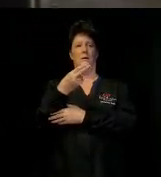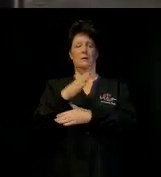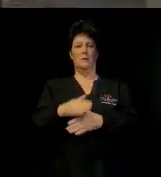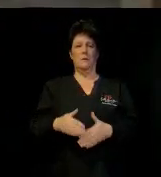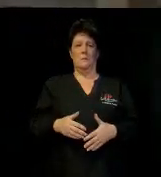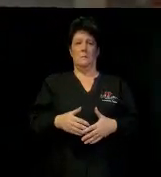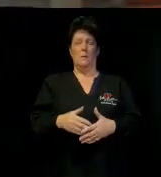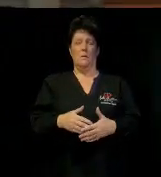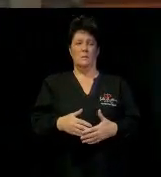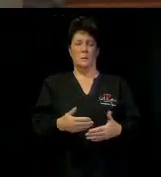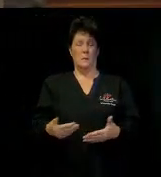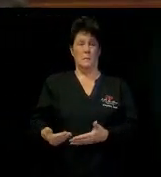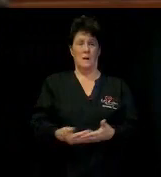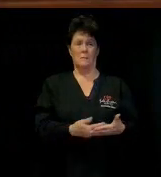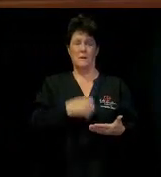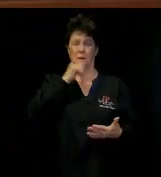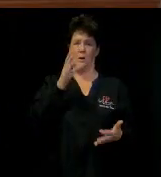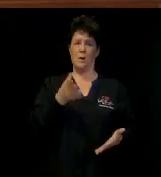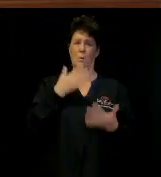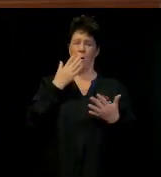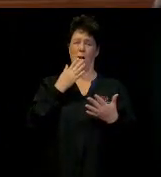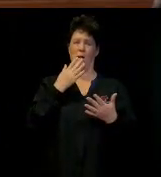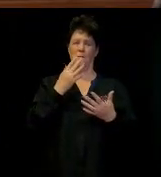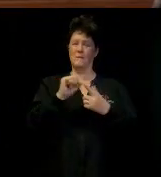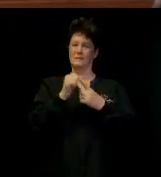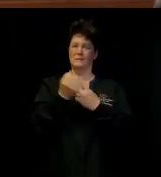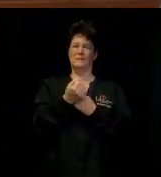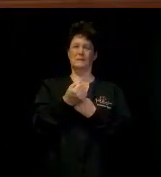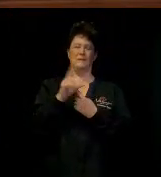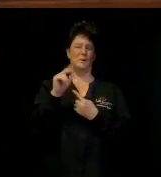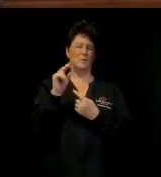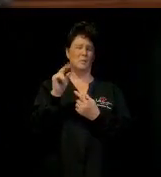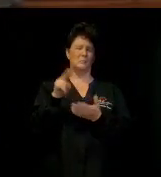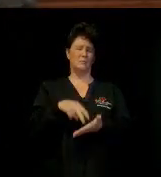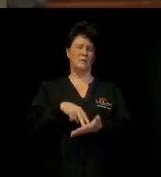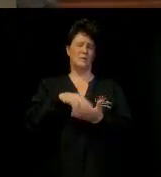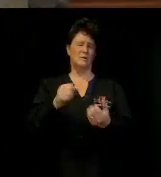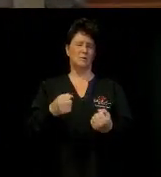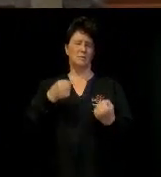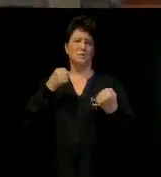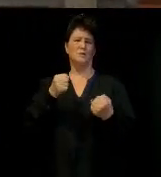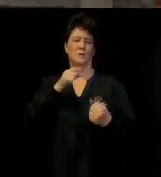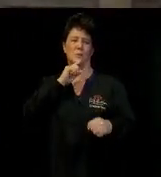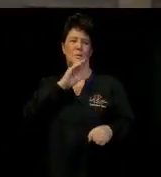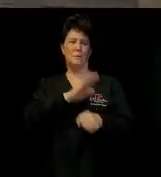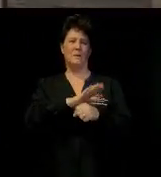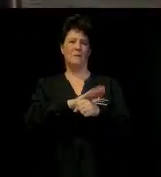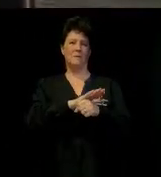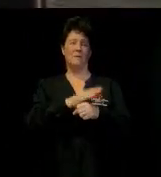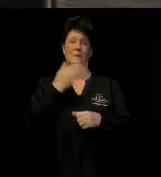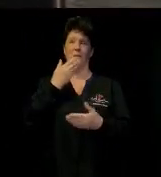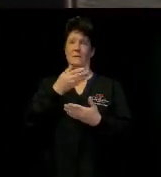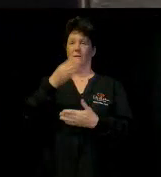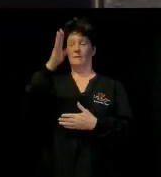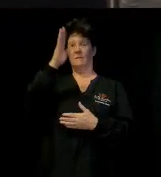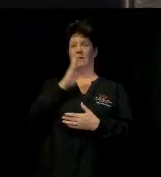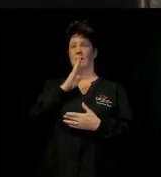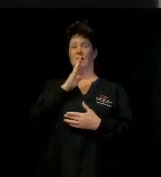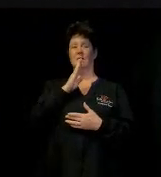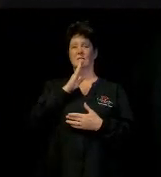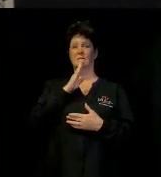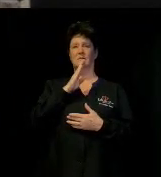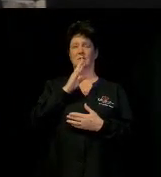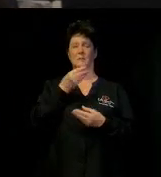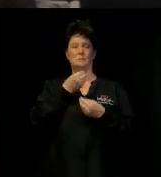that they didn't waver in the circumstance. Lord, they stood on your promise. And I thank you tonight, God, that you're bringing back promises that you spoke to people in the